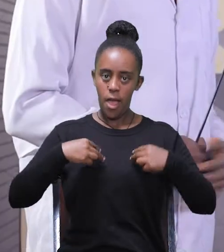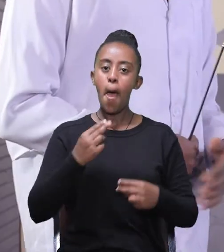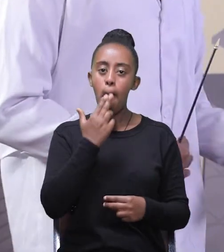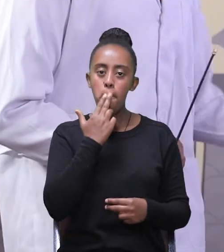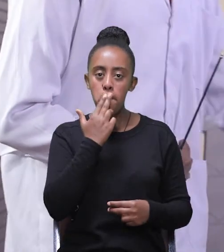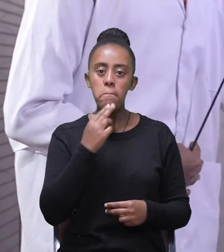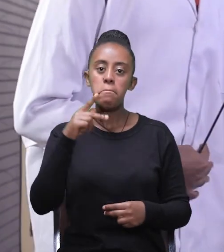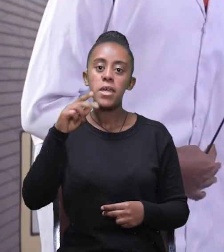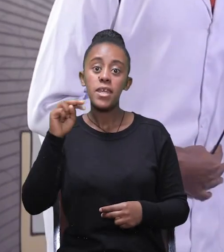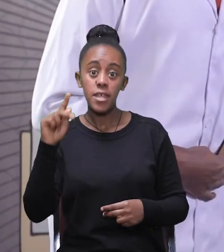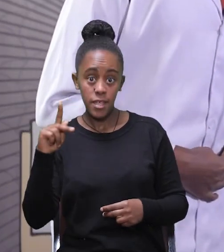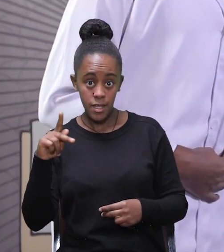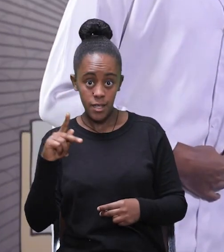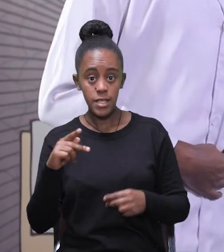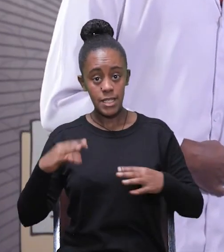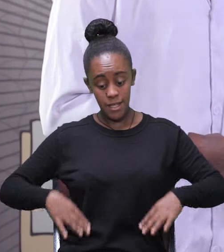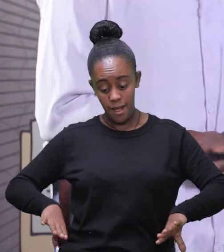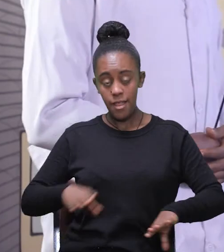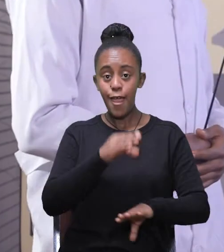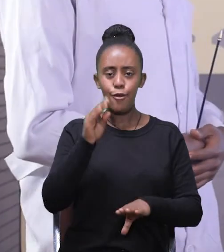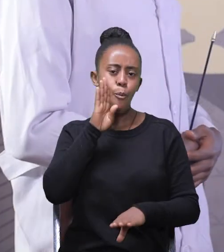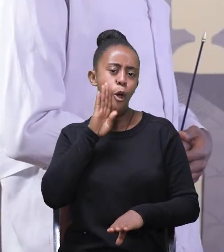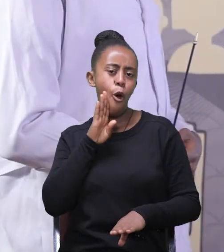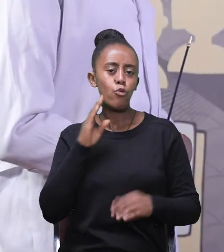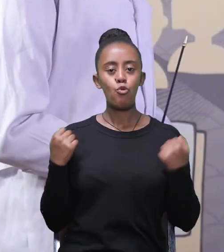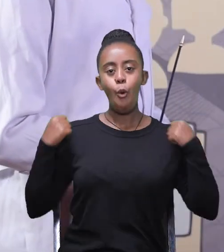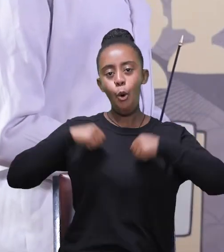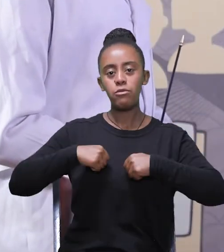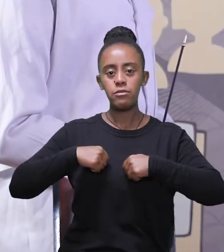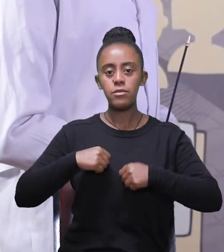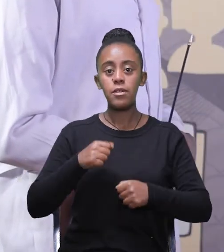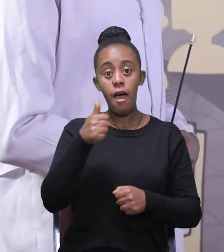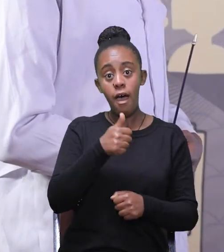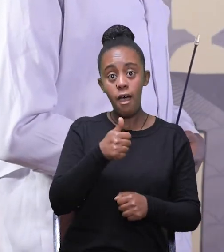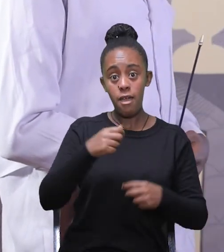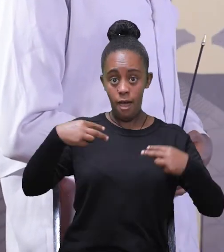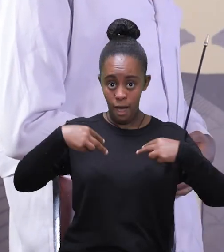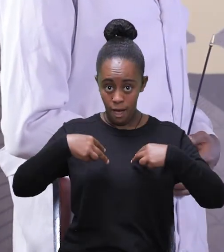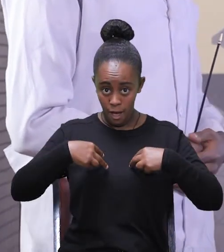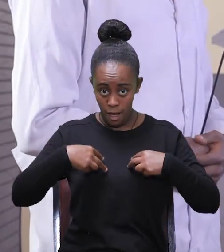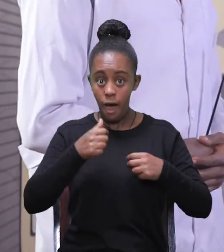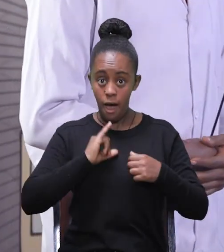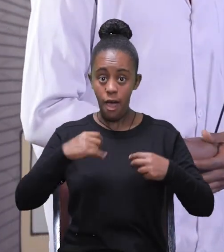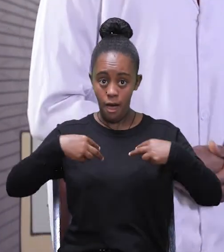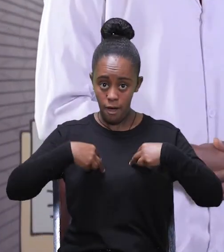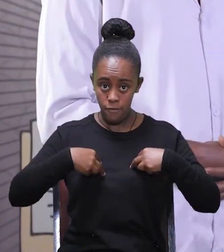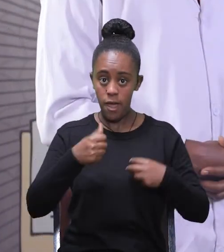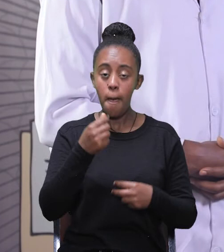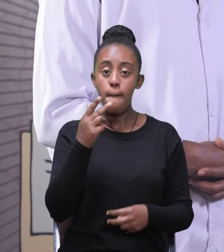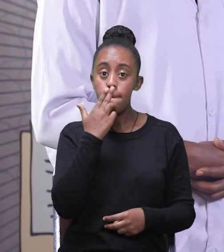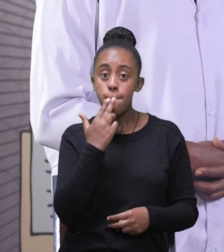skirt and a brown coat. I have a pink skirt and a brown